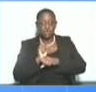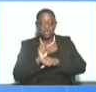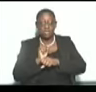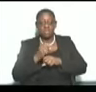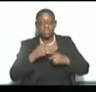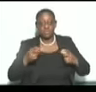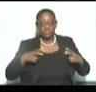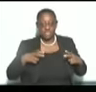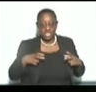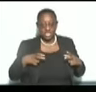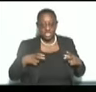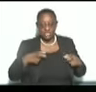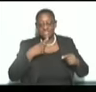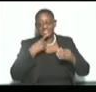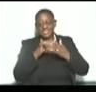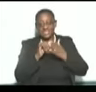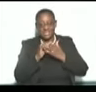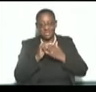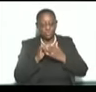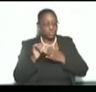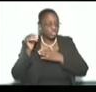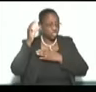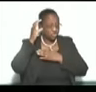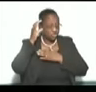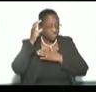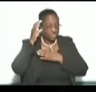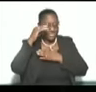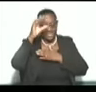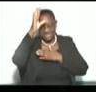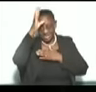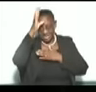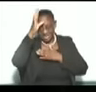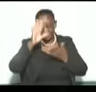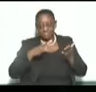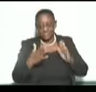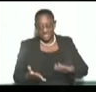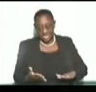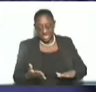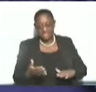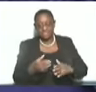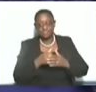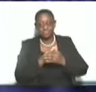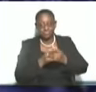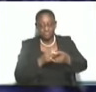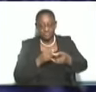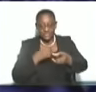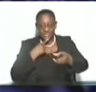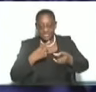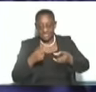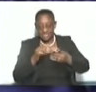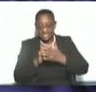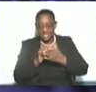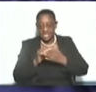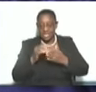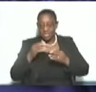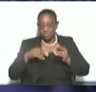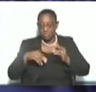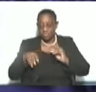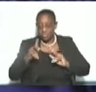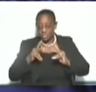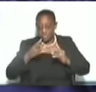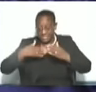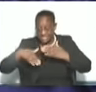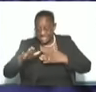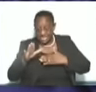learned that her father, Obi Wolfscombe, passed away in Grand Bahama. Some people who didn't know was just already sending the condolences, and I'm